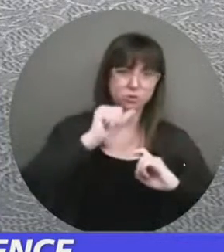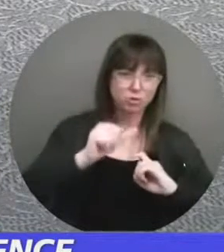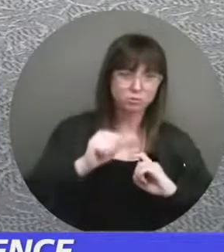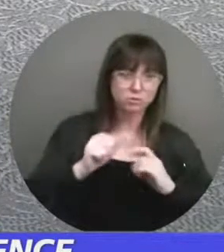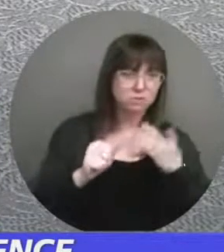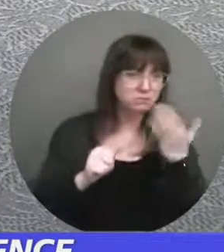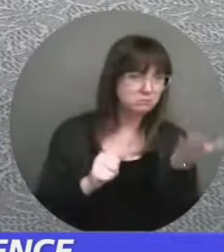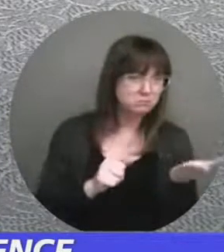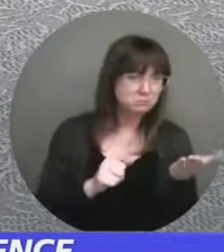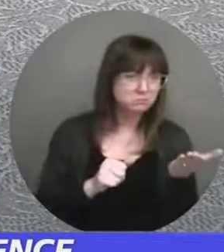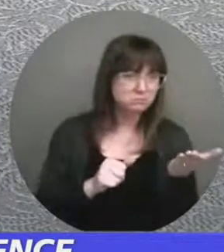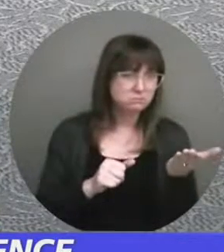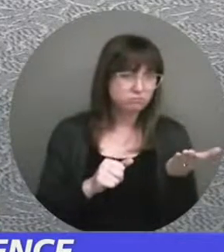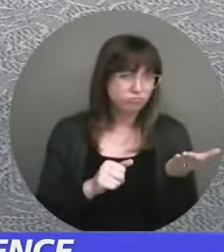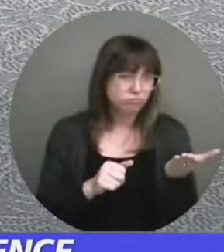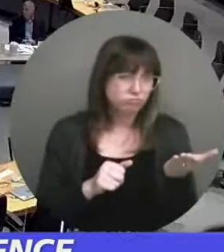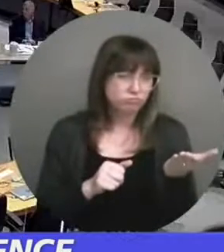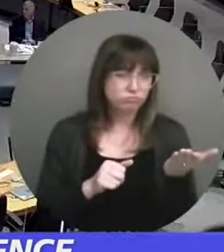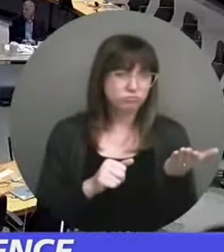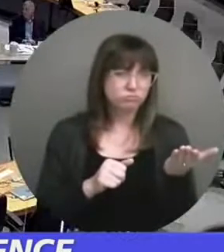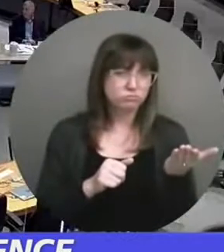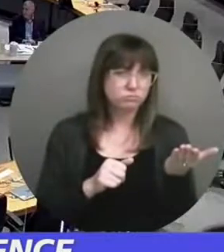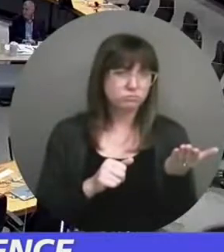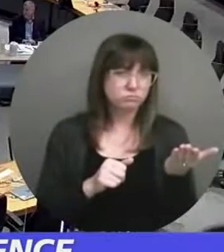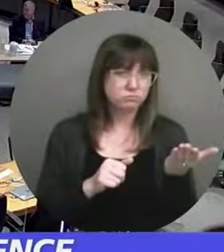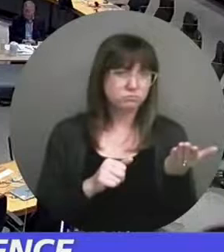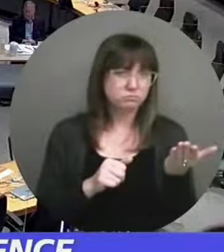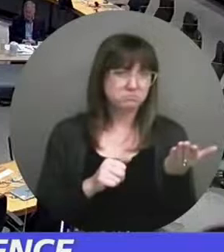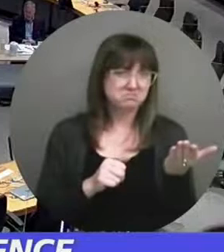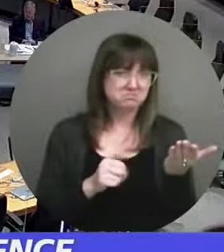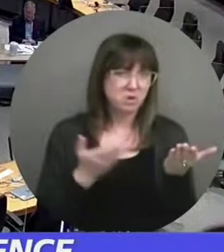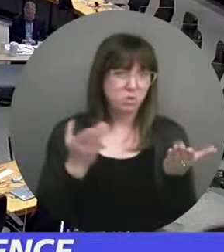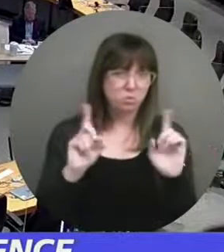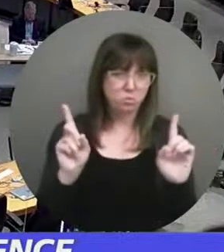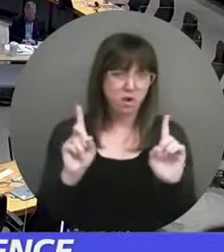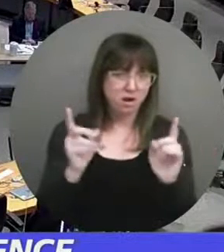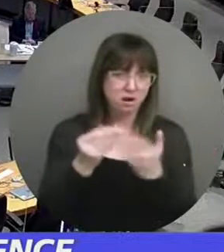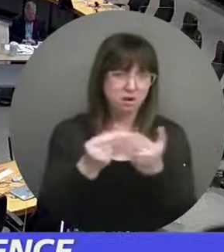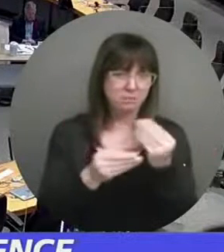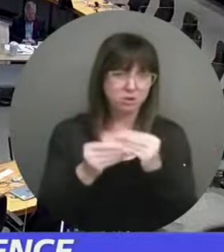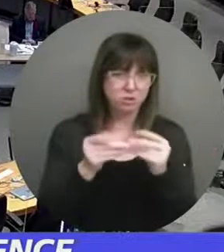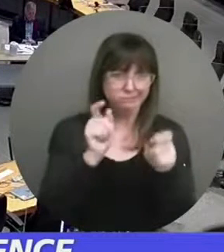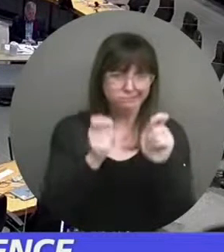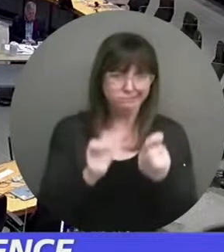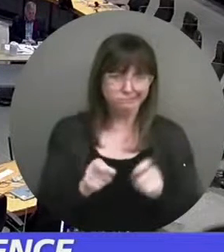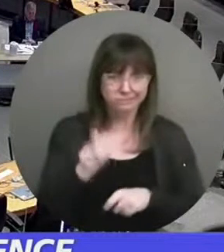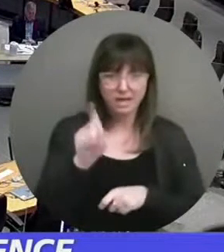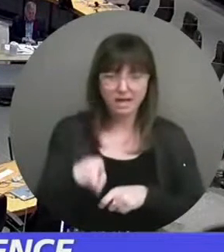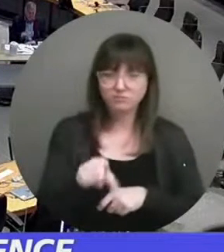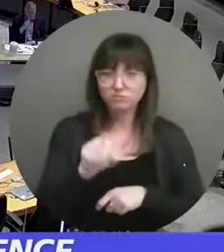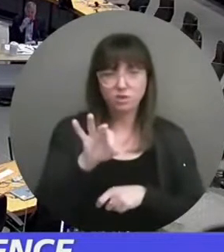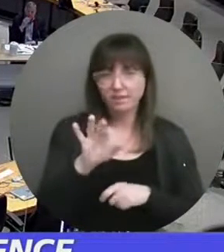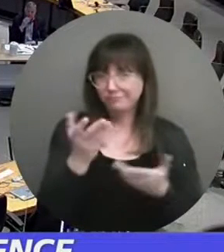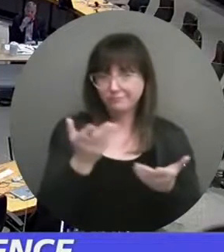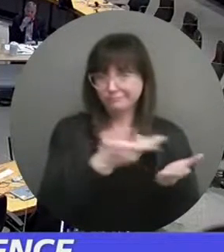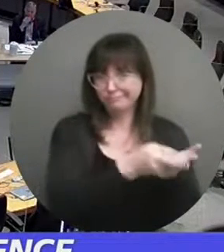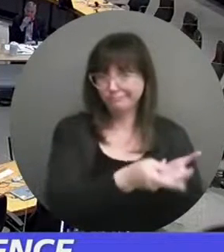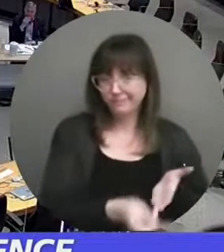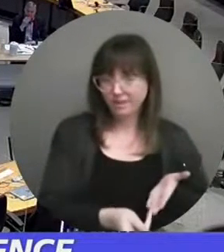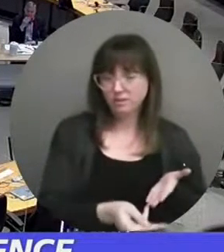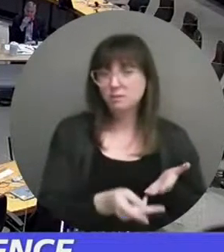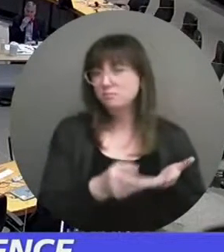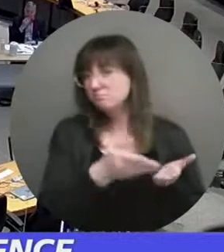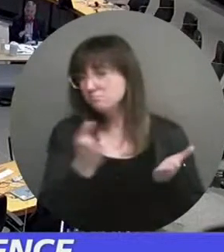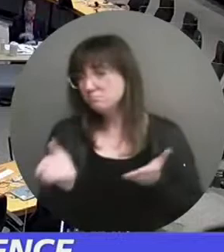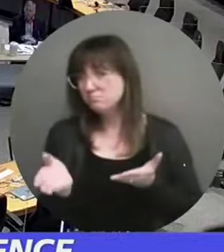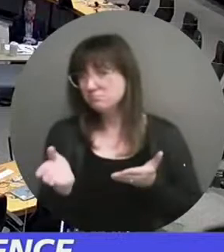about where changes to the budget might be necessary if that comes to pass, and also maybe when we can expect to know a little bit more